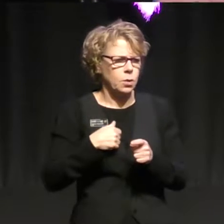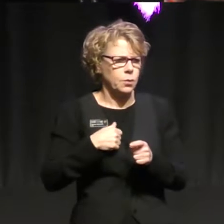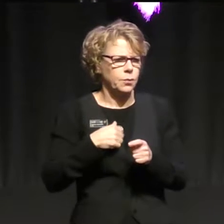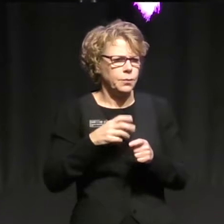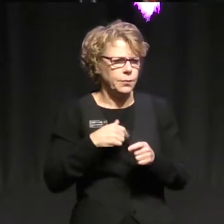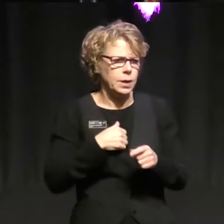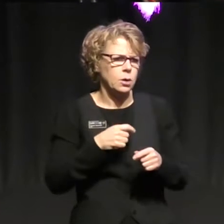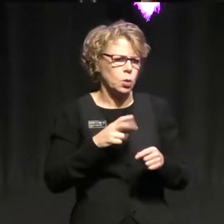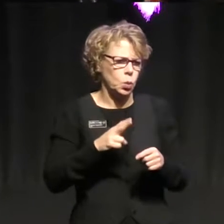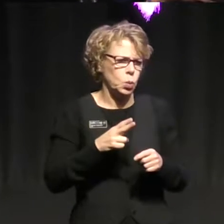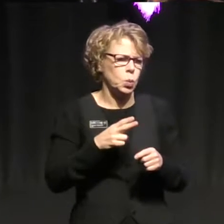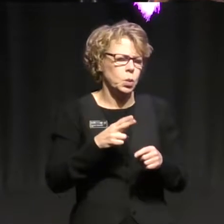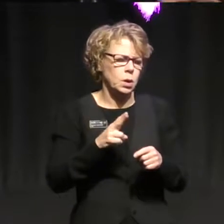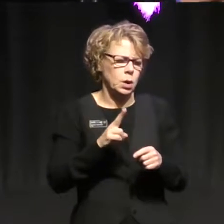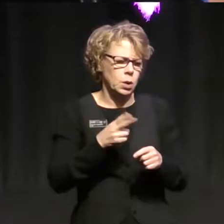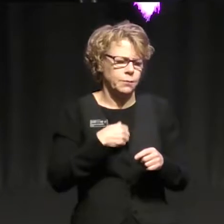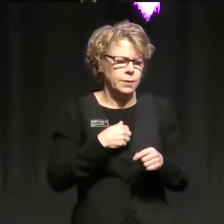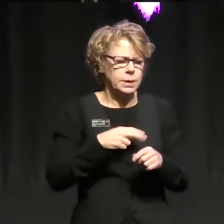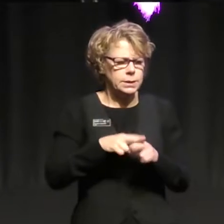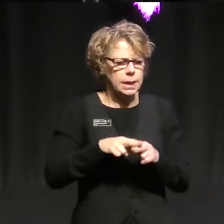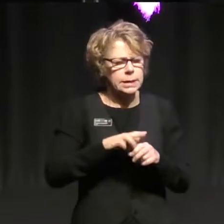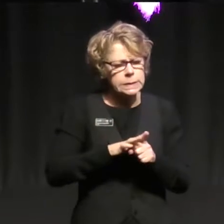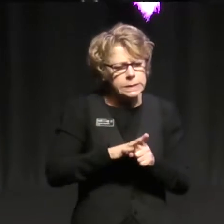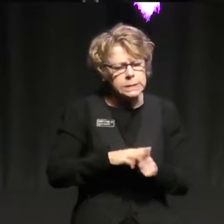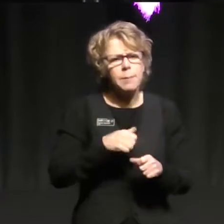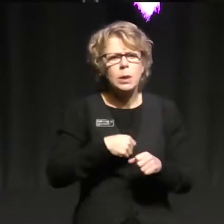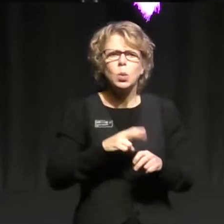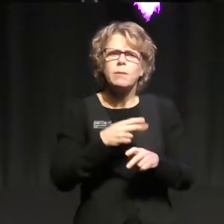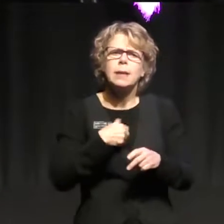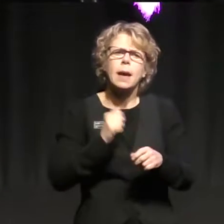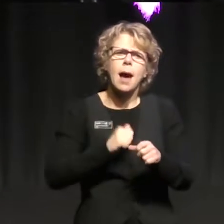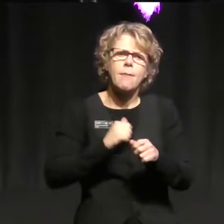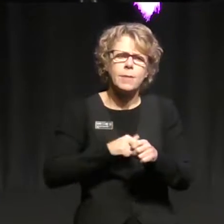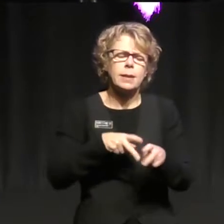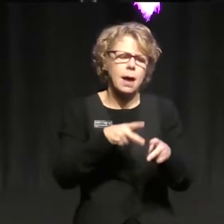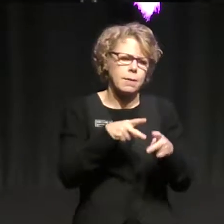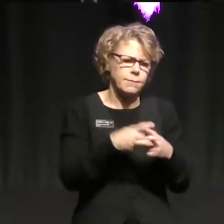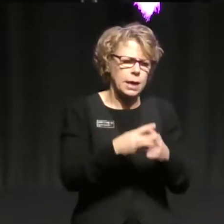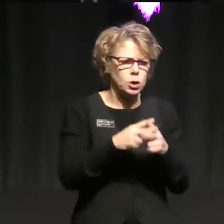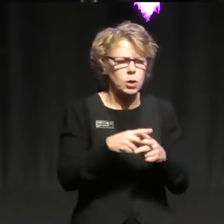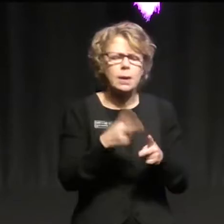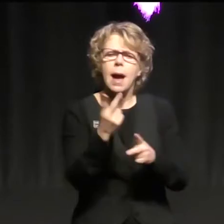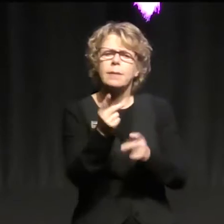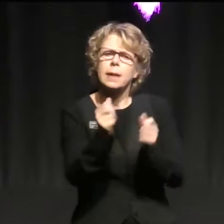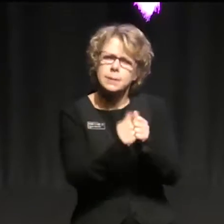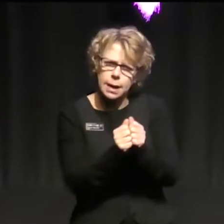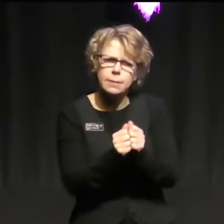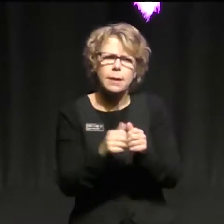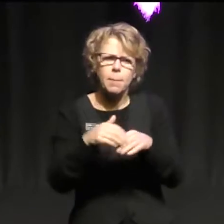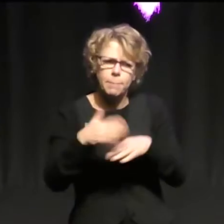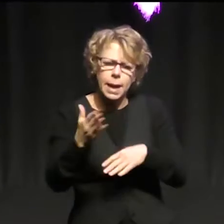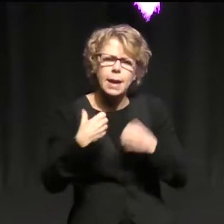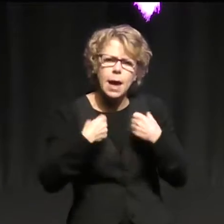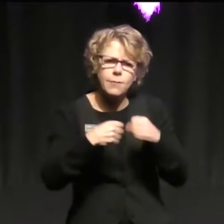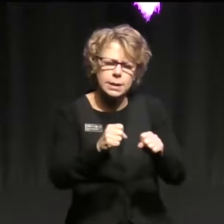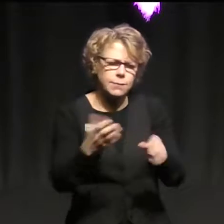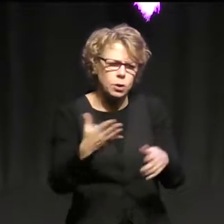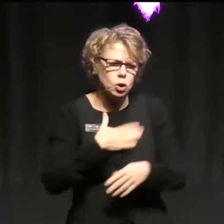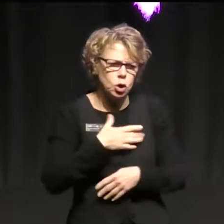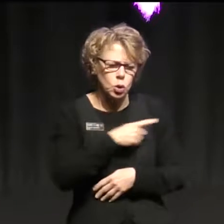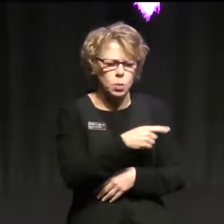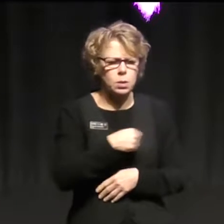repressed, that we now can use very effectively. What do you think? Yeah, maybe the space for the